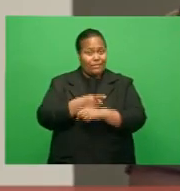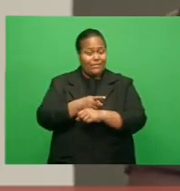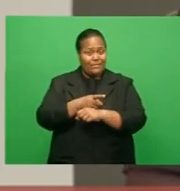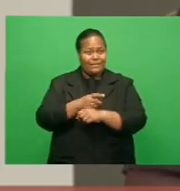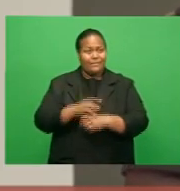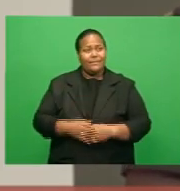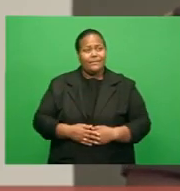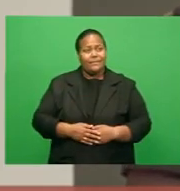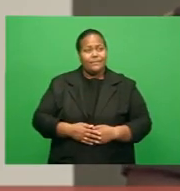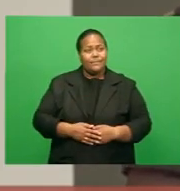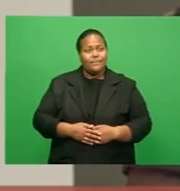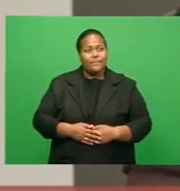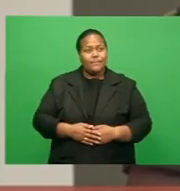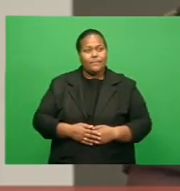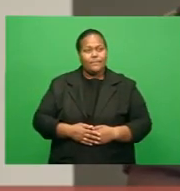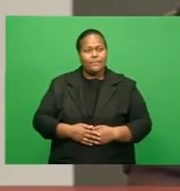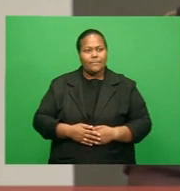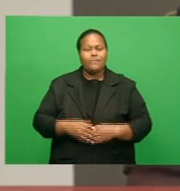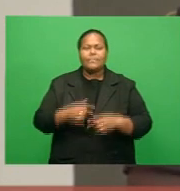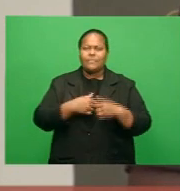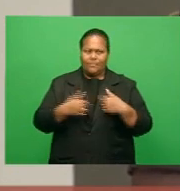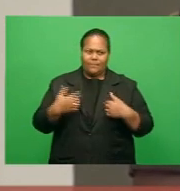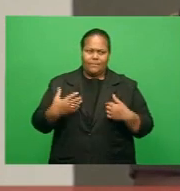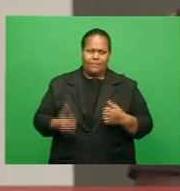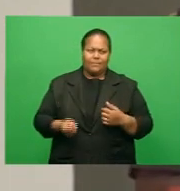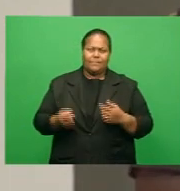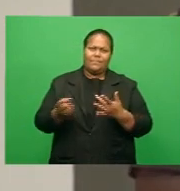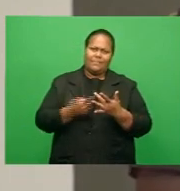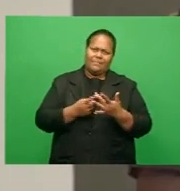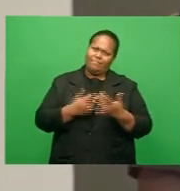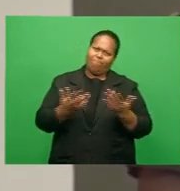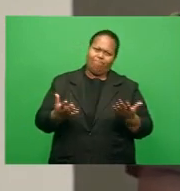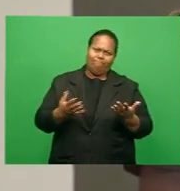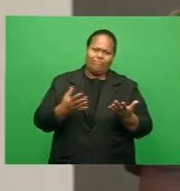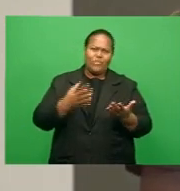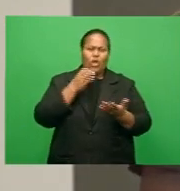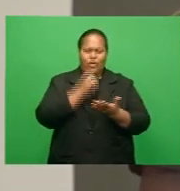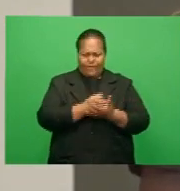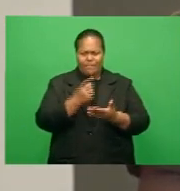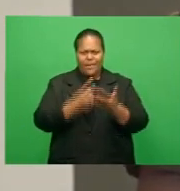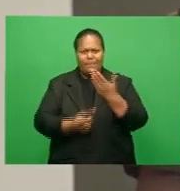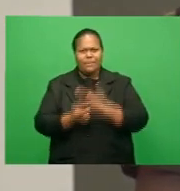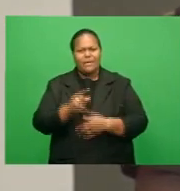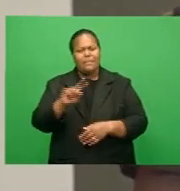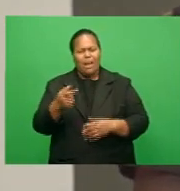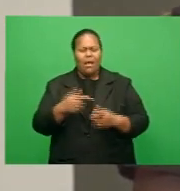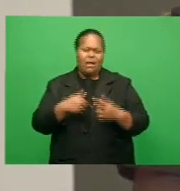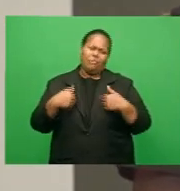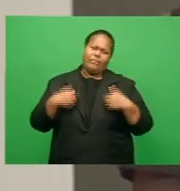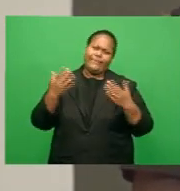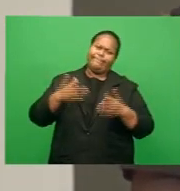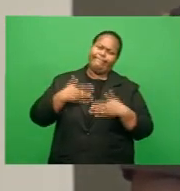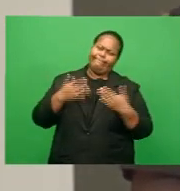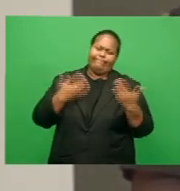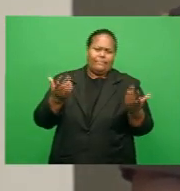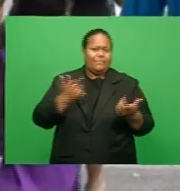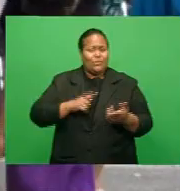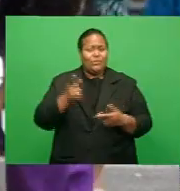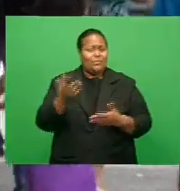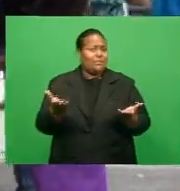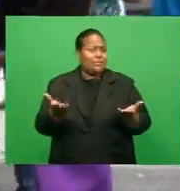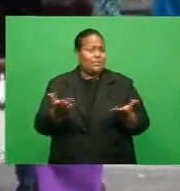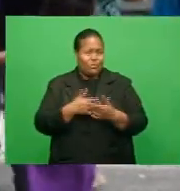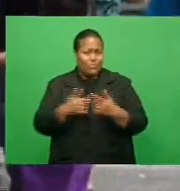sadly, we have another confirmed case, but we can still rejoice and celebrate certain events in life,